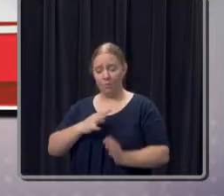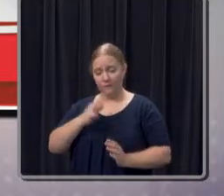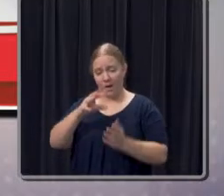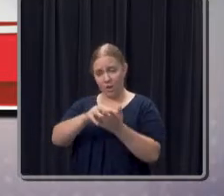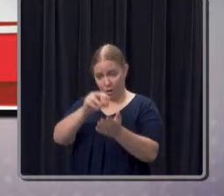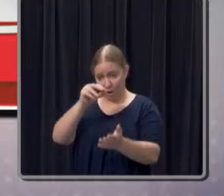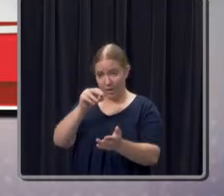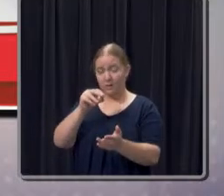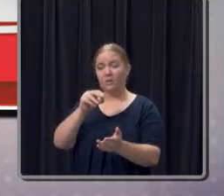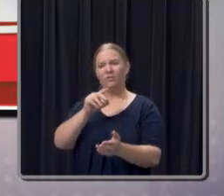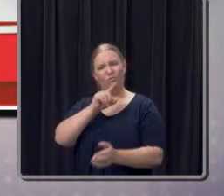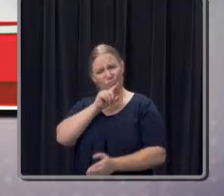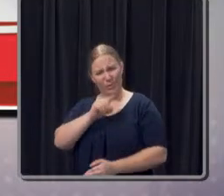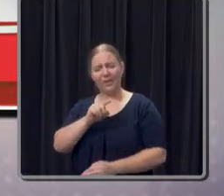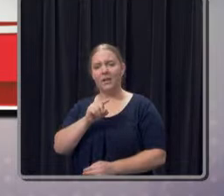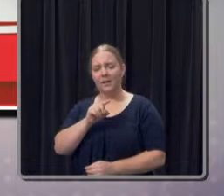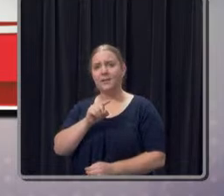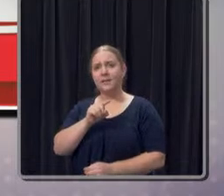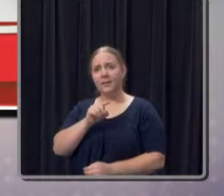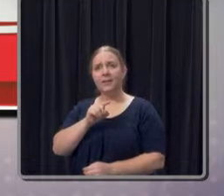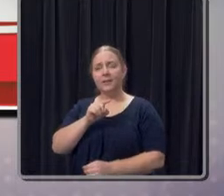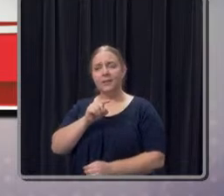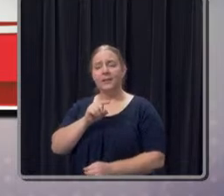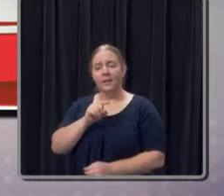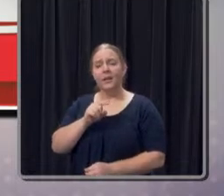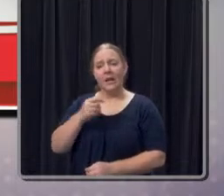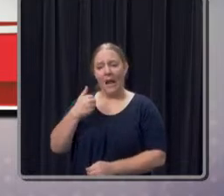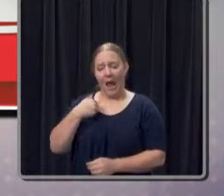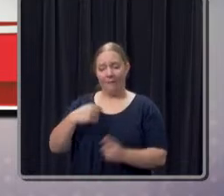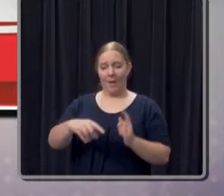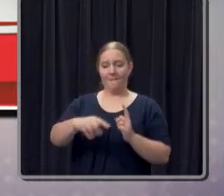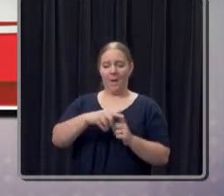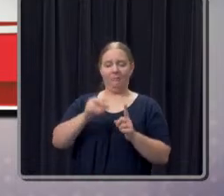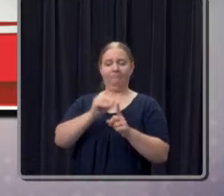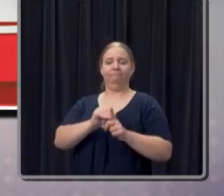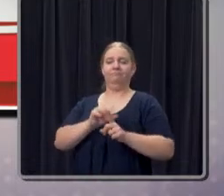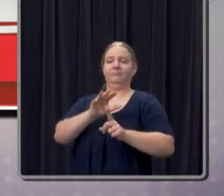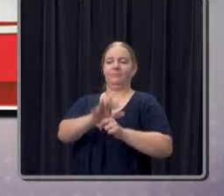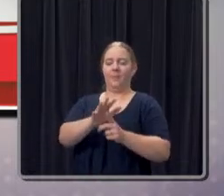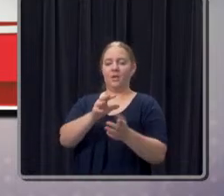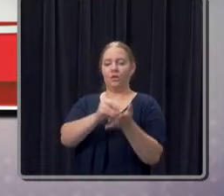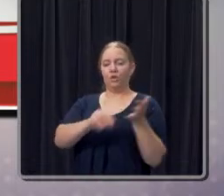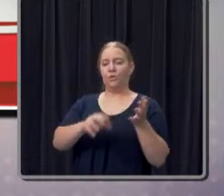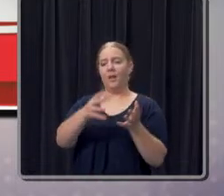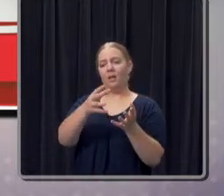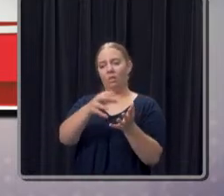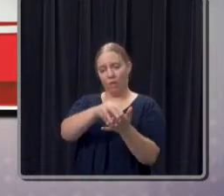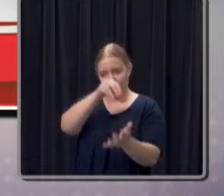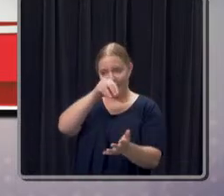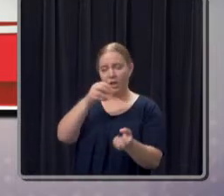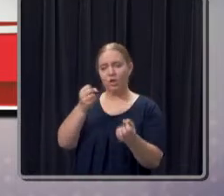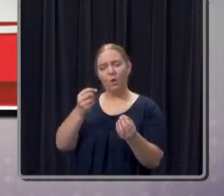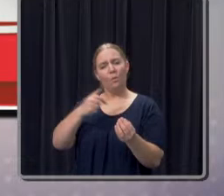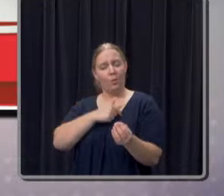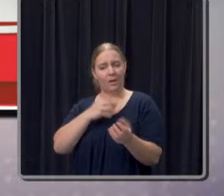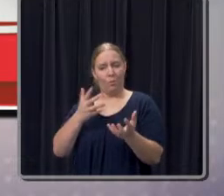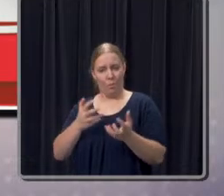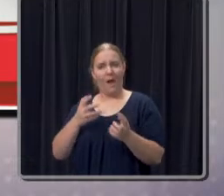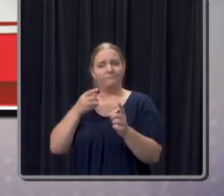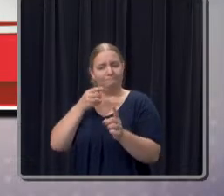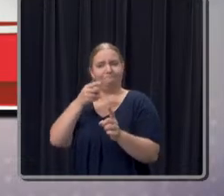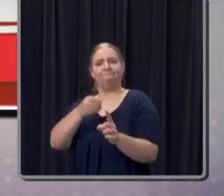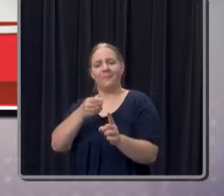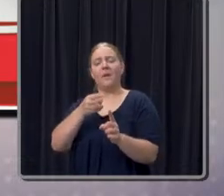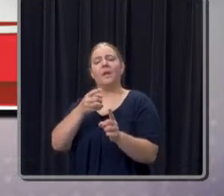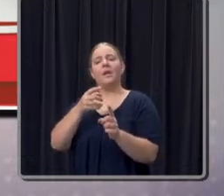professional learning really is to have a positive impact on student learning. So we really work to